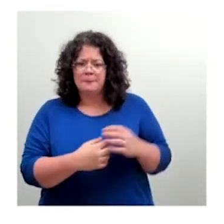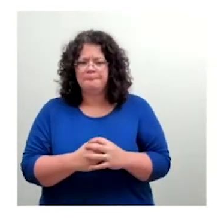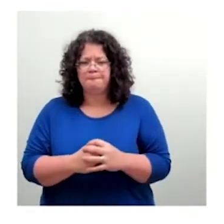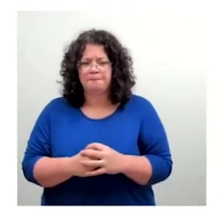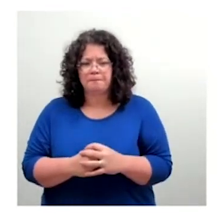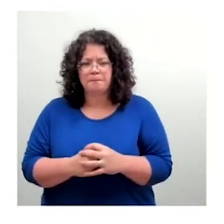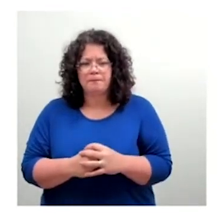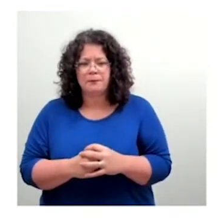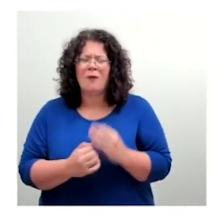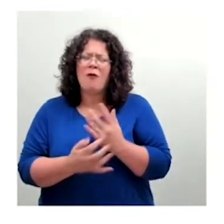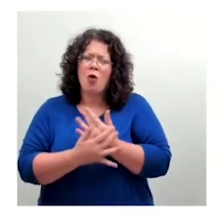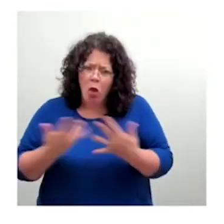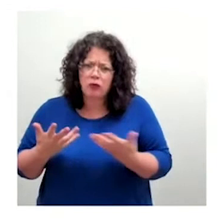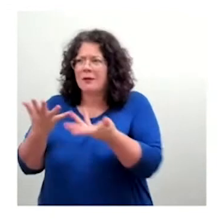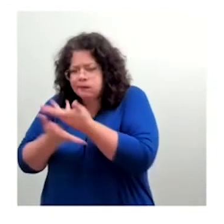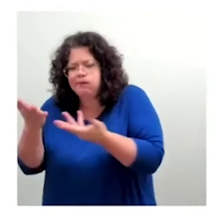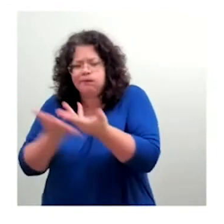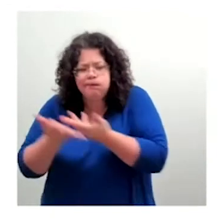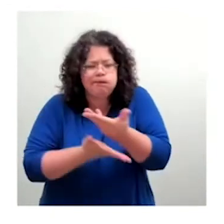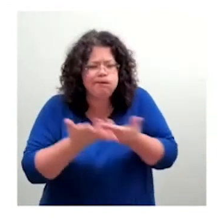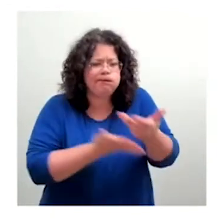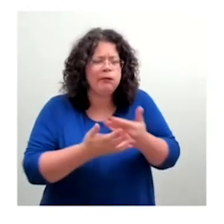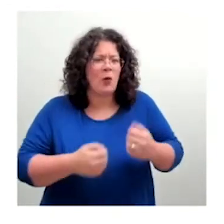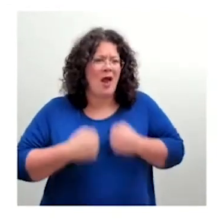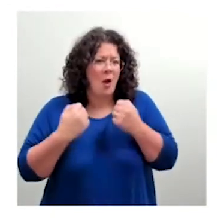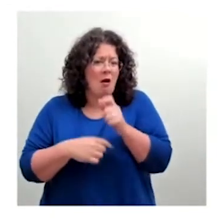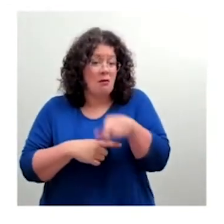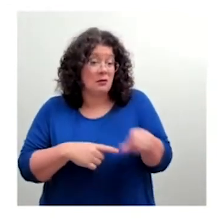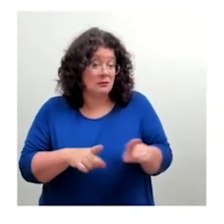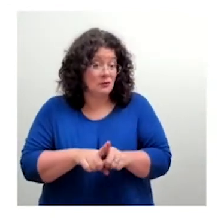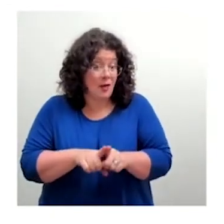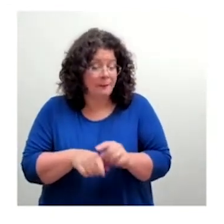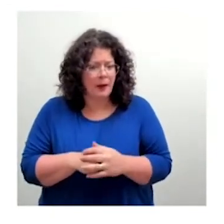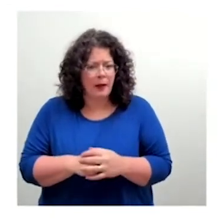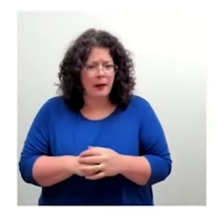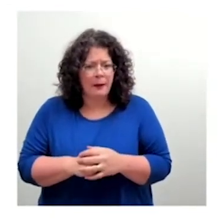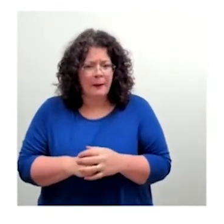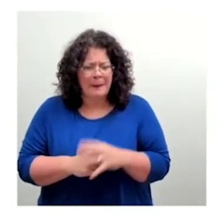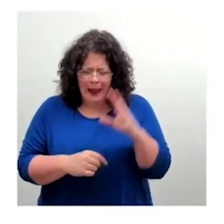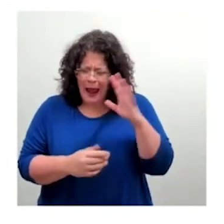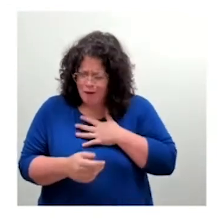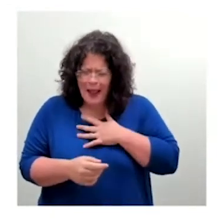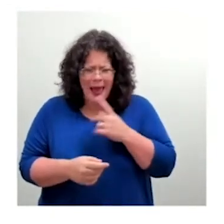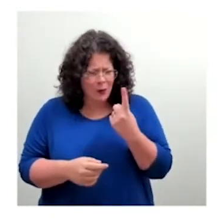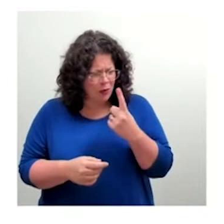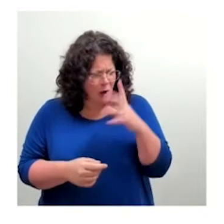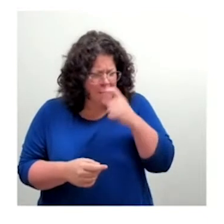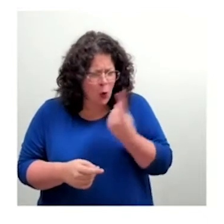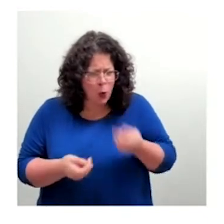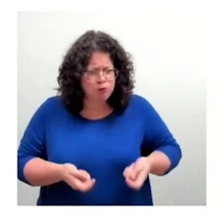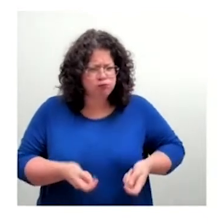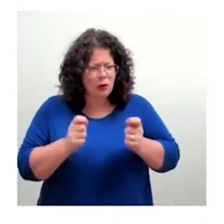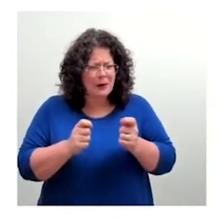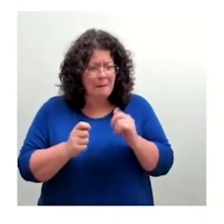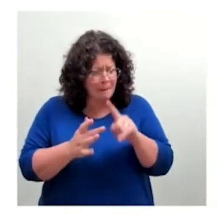might have been you again, Joanna, about kind of actually not being afraid to admit the mistakes. I think it's also making